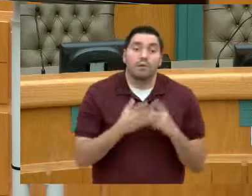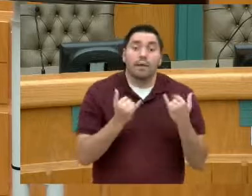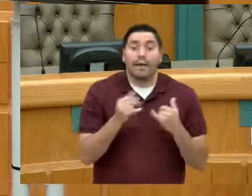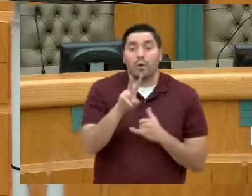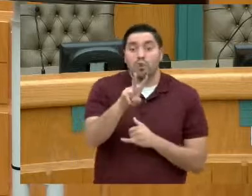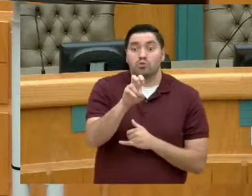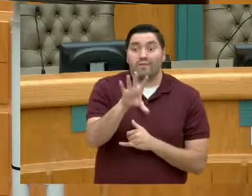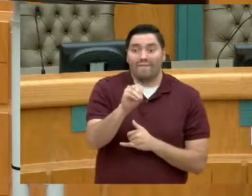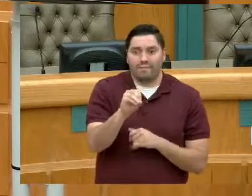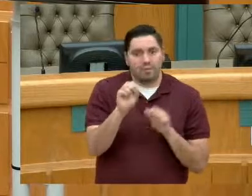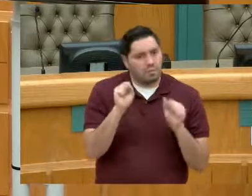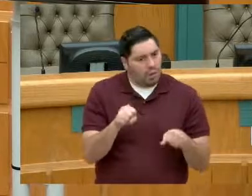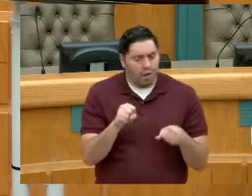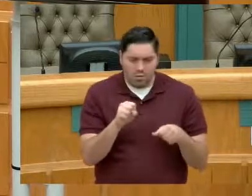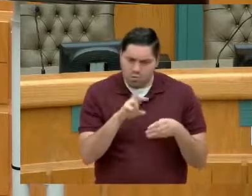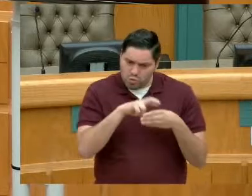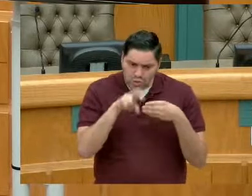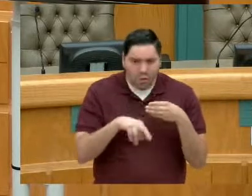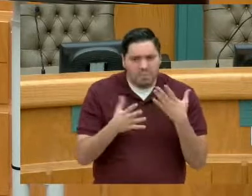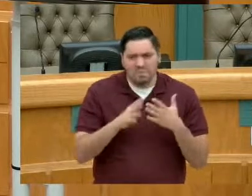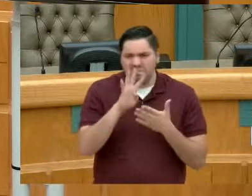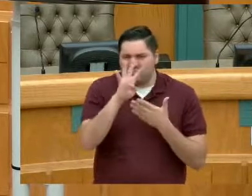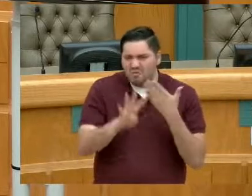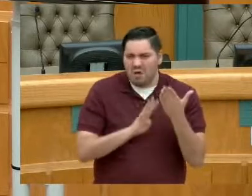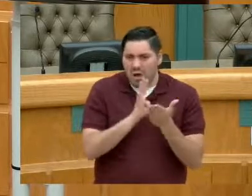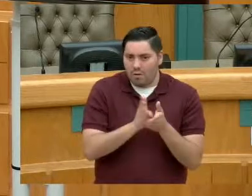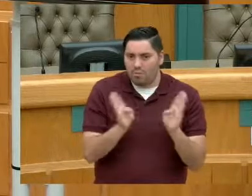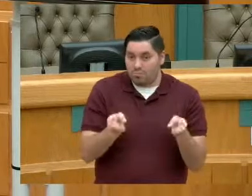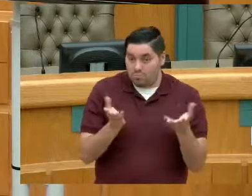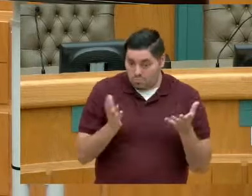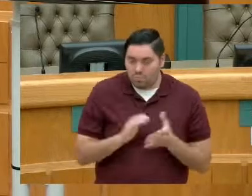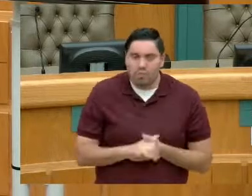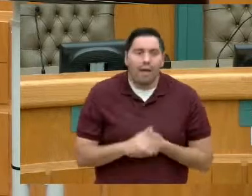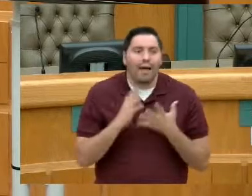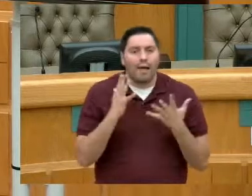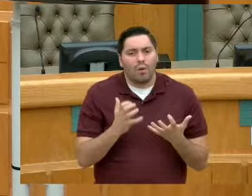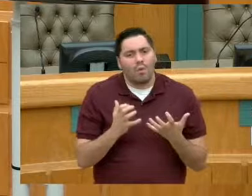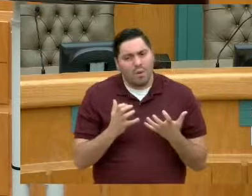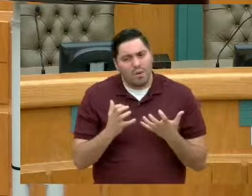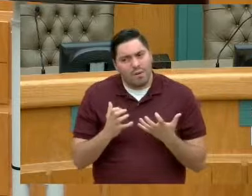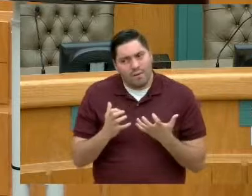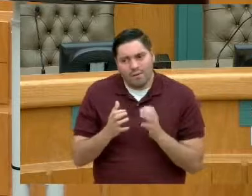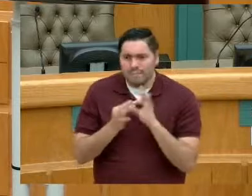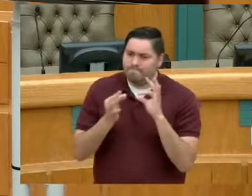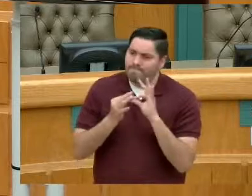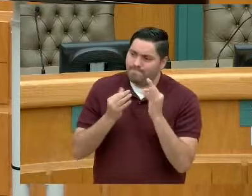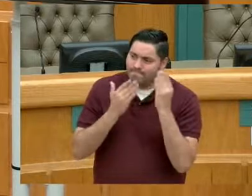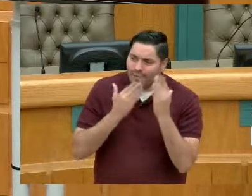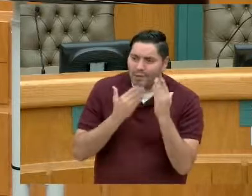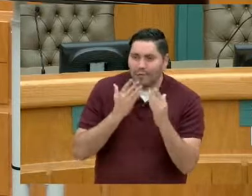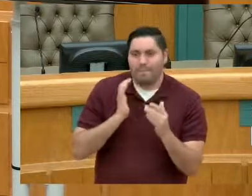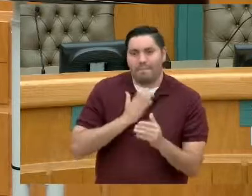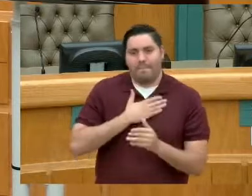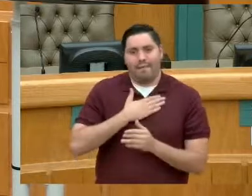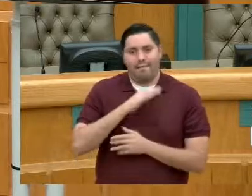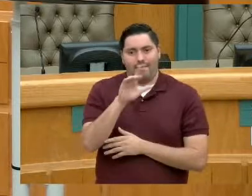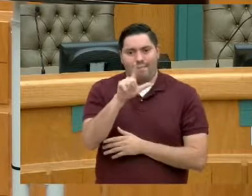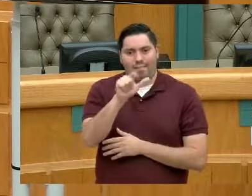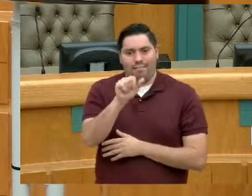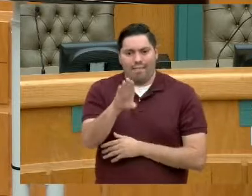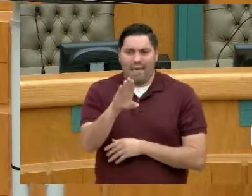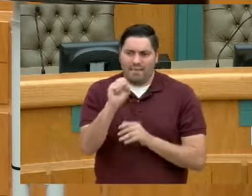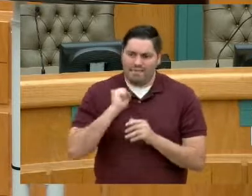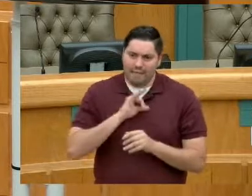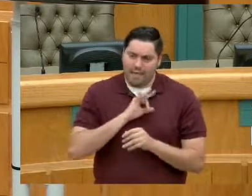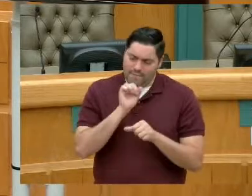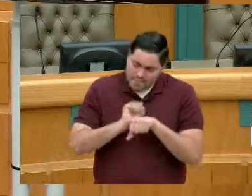250 tests can be resulted in about a 4-hour time period. I want to say thank you, a big thank you to my lab staff who have worked really